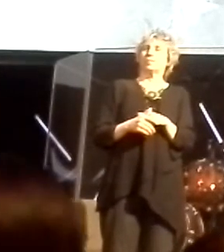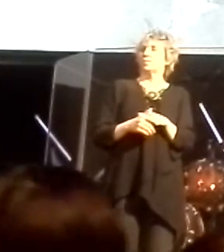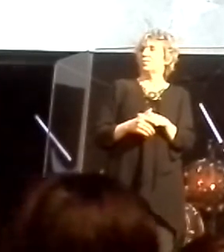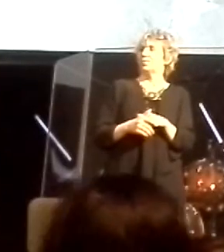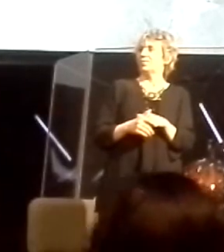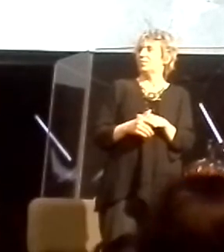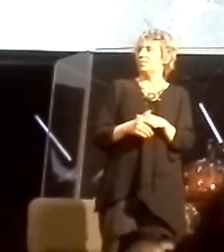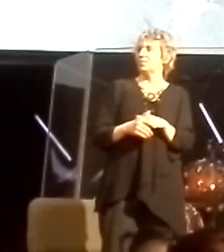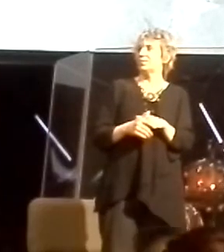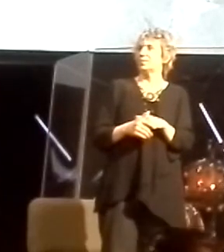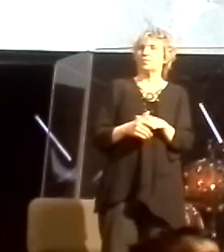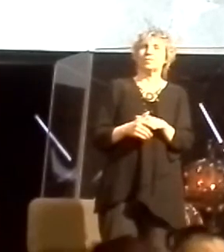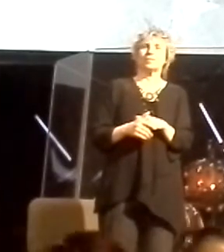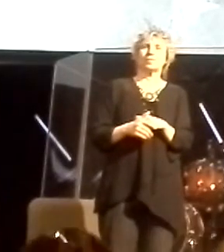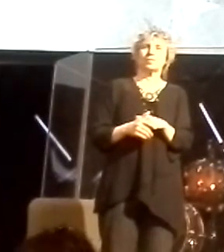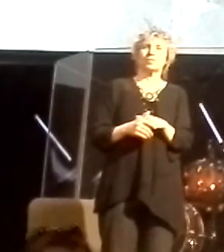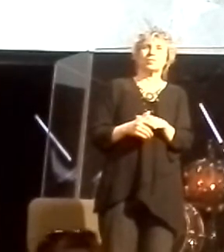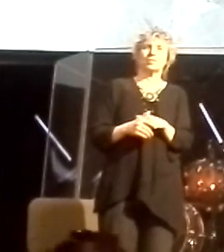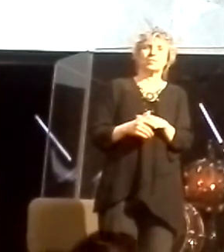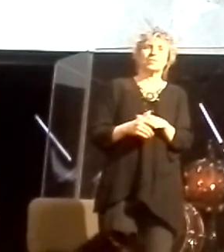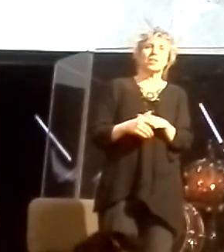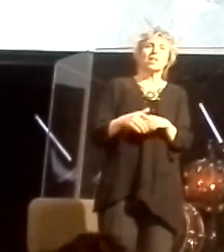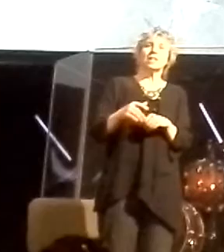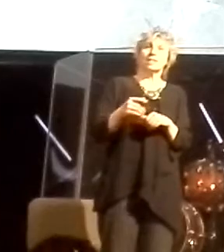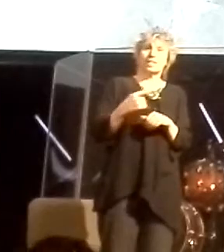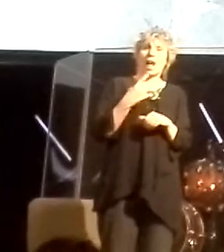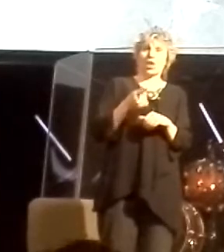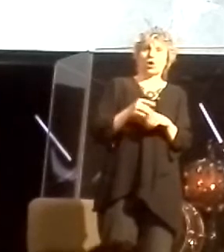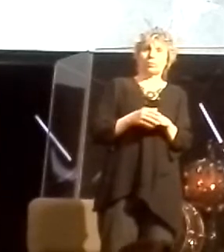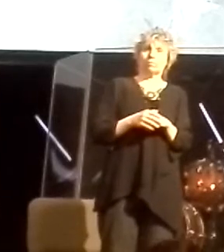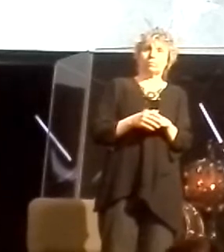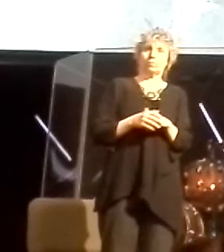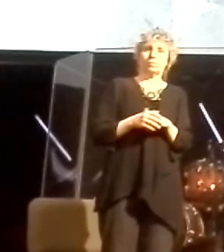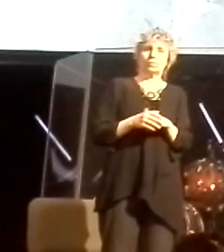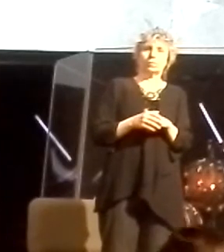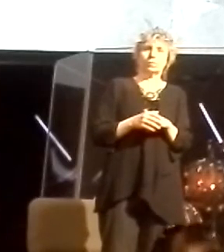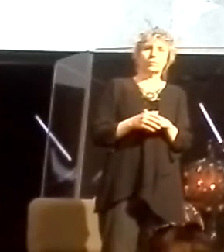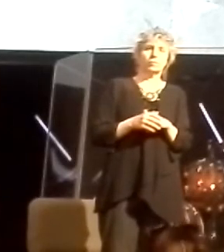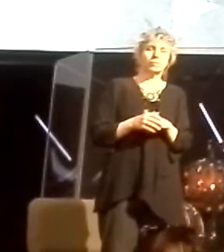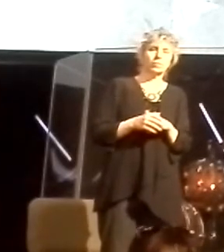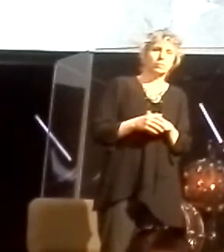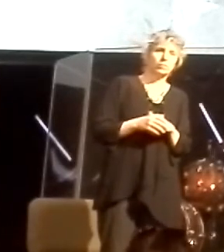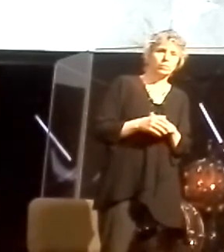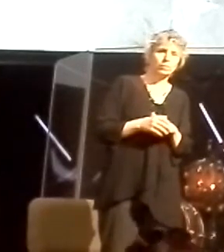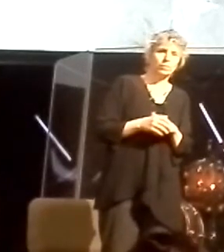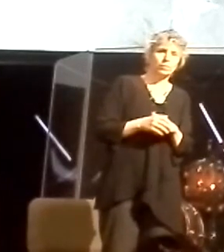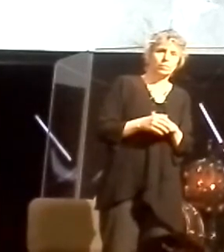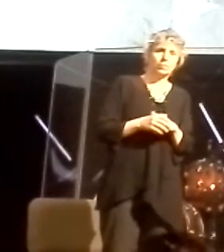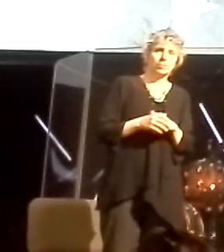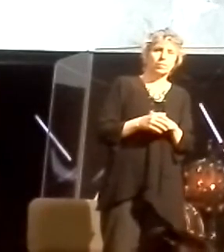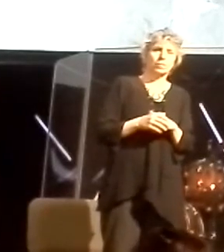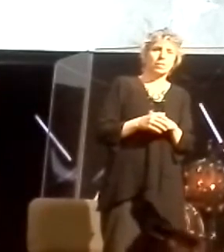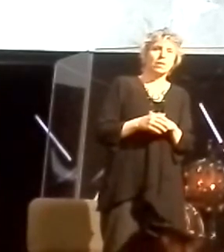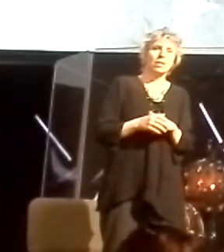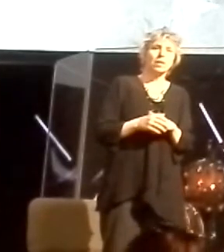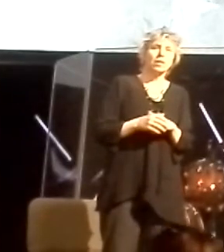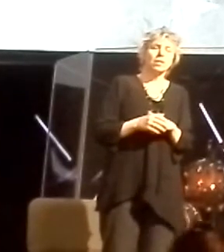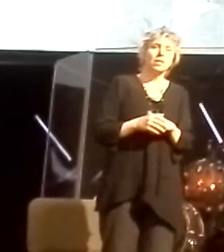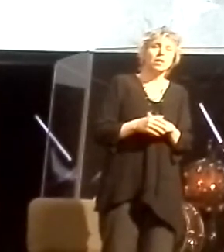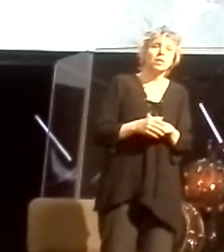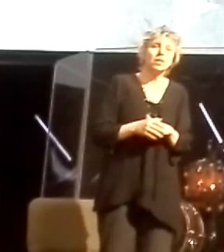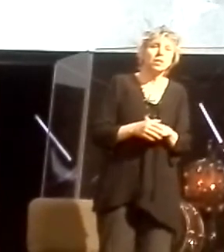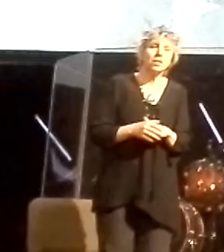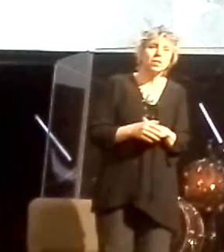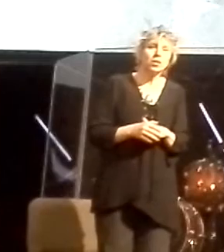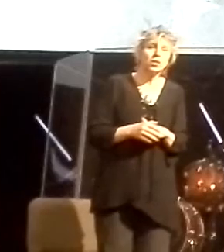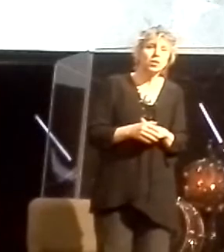guilt, and shame. I came to Christ completely broken, constant turmoil and crisis in my life. Once I received Christ, I was relieved from all that I